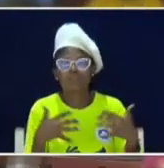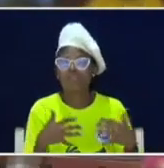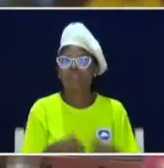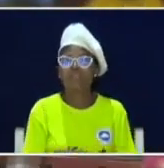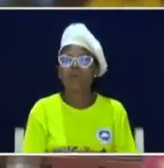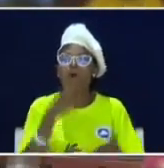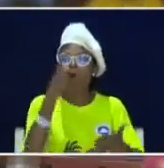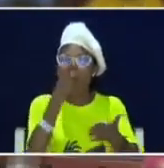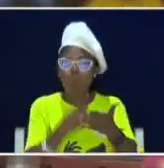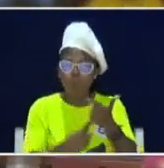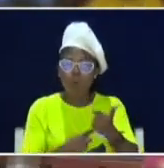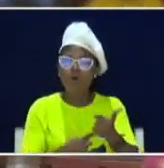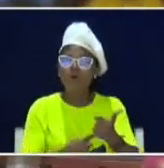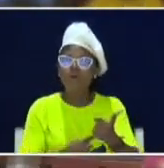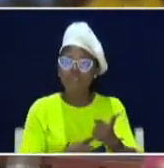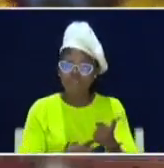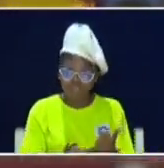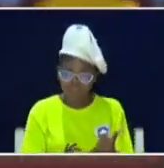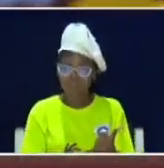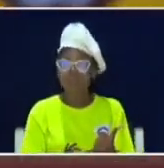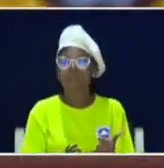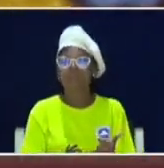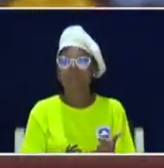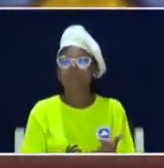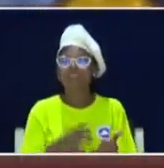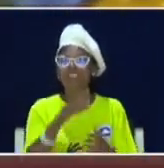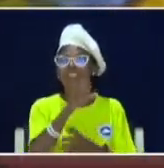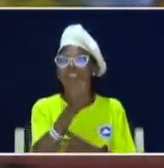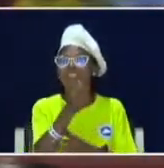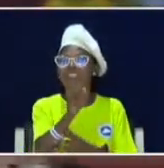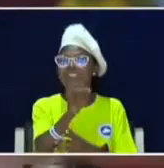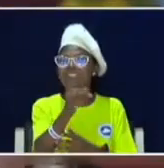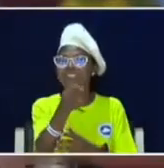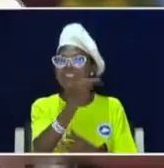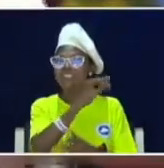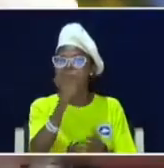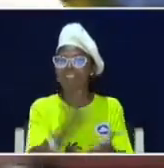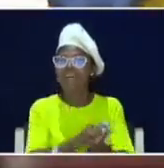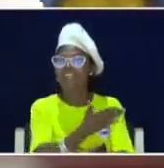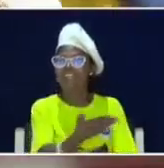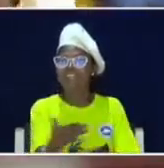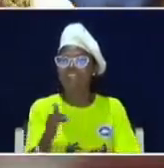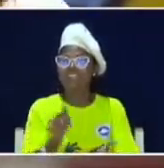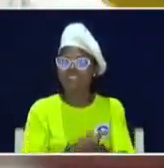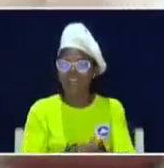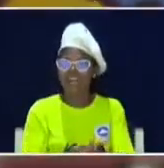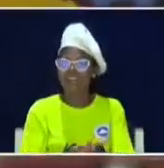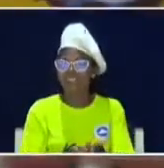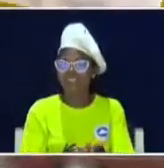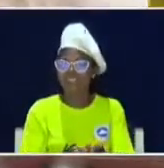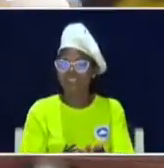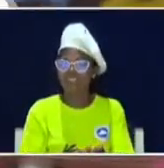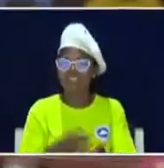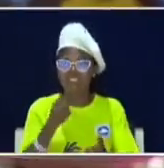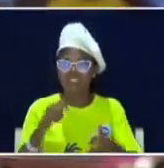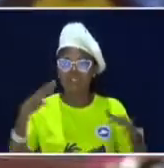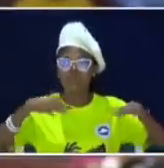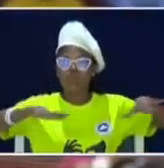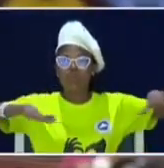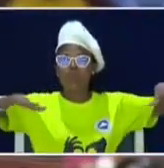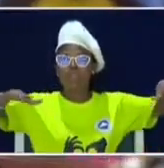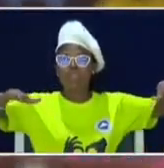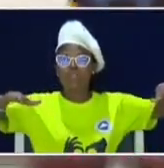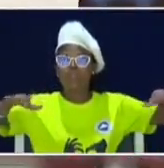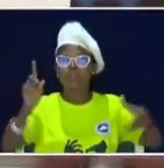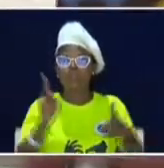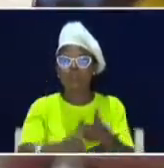What Samson's hair meant to Samson is exact thing that the wings means